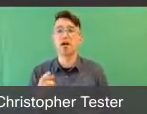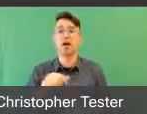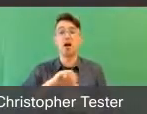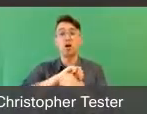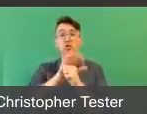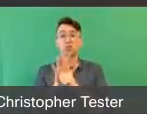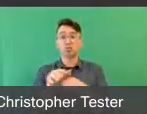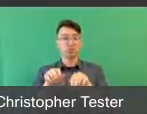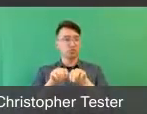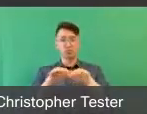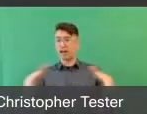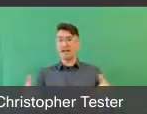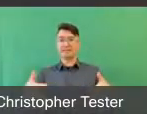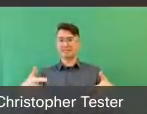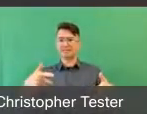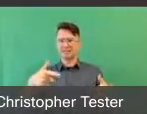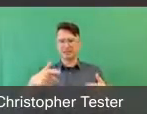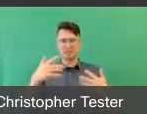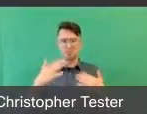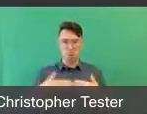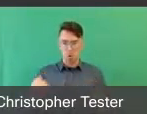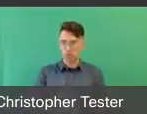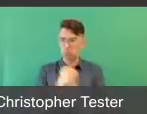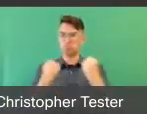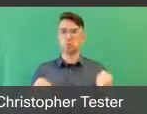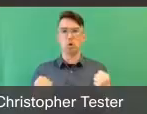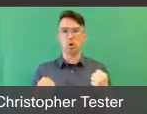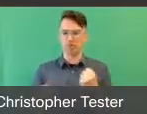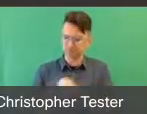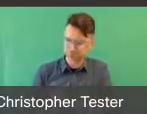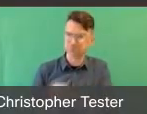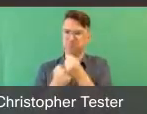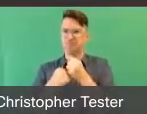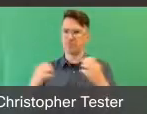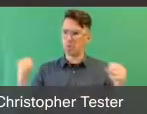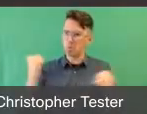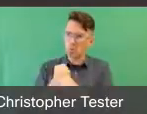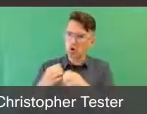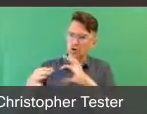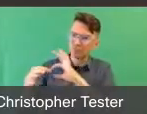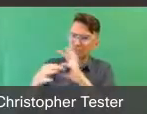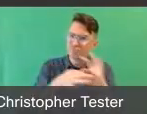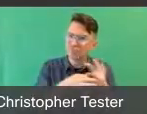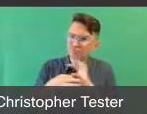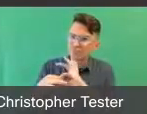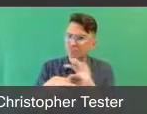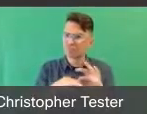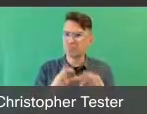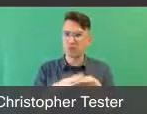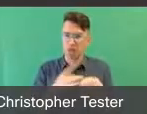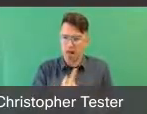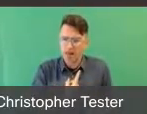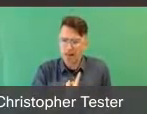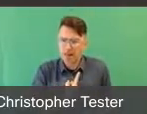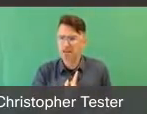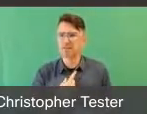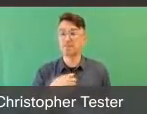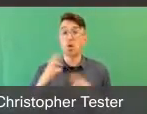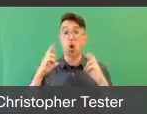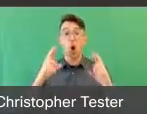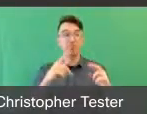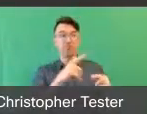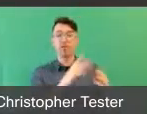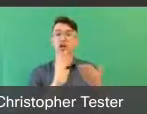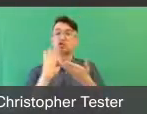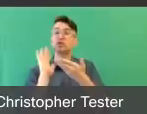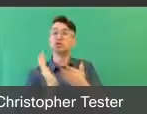and access to mental health support and services, which will also remain crucial. We will also